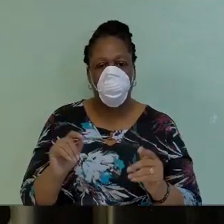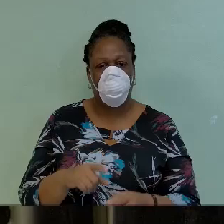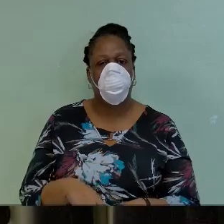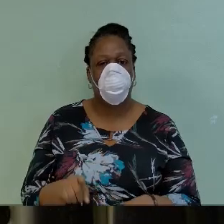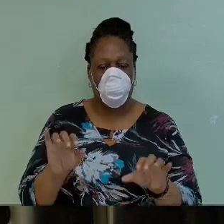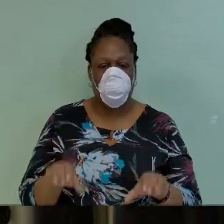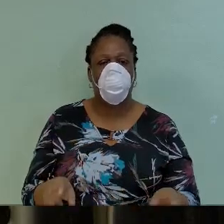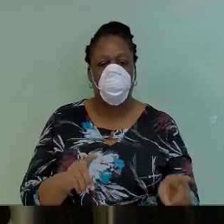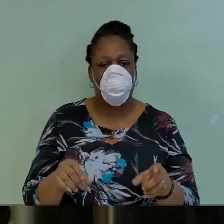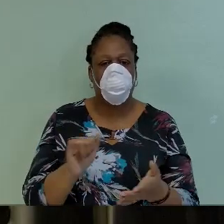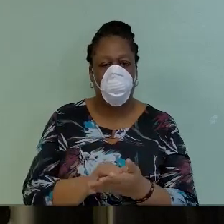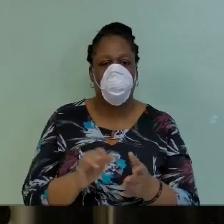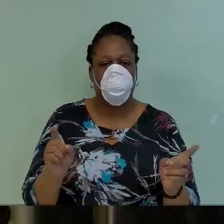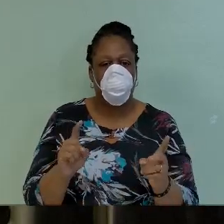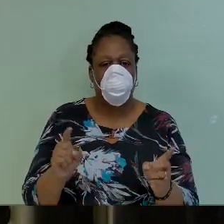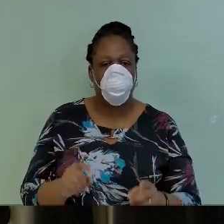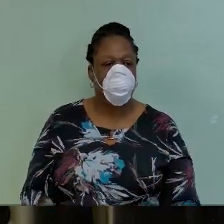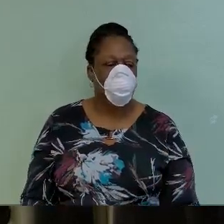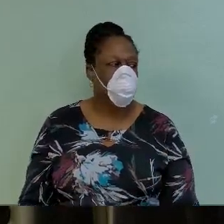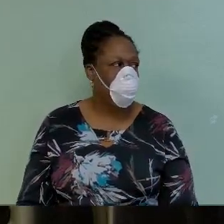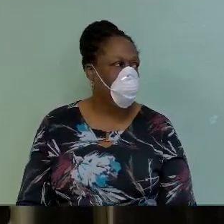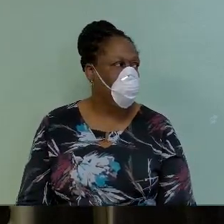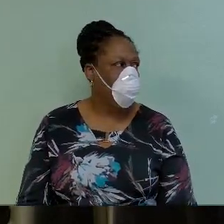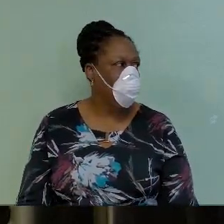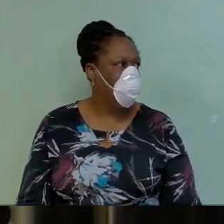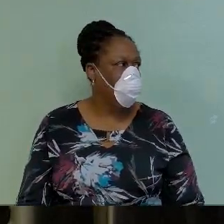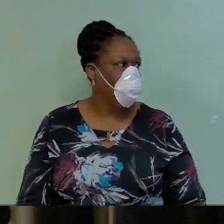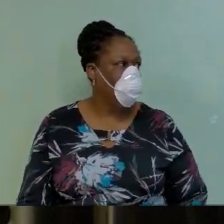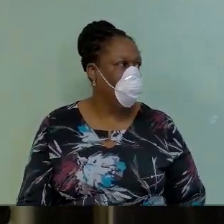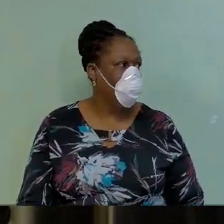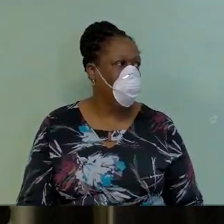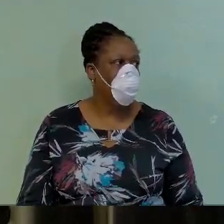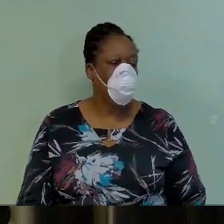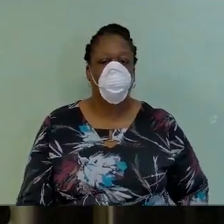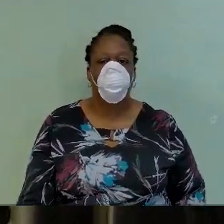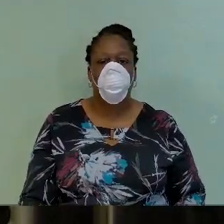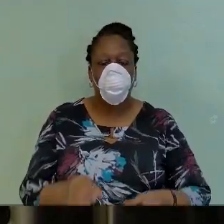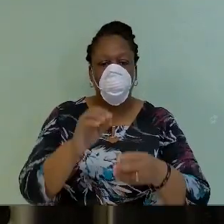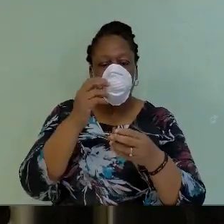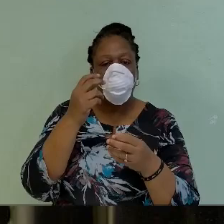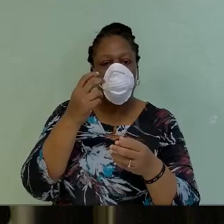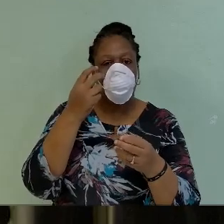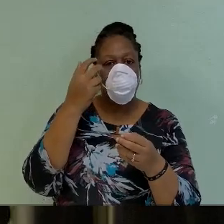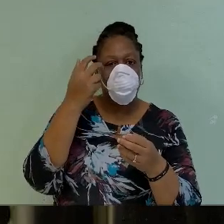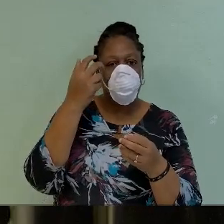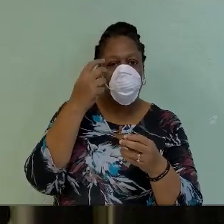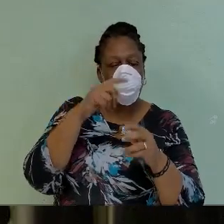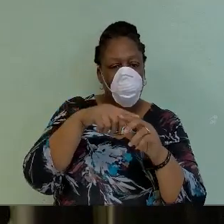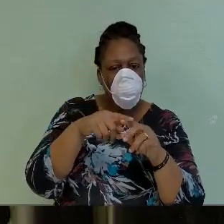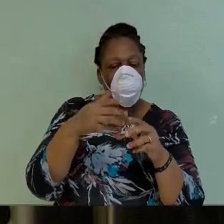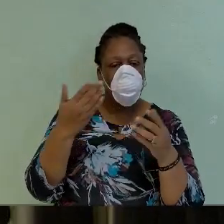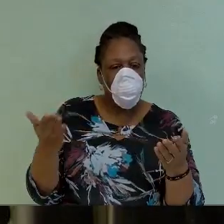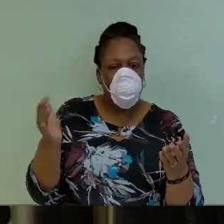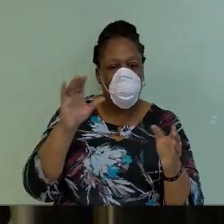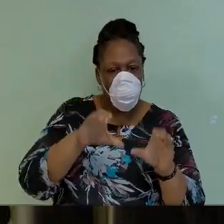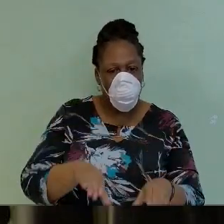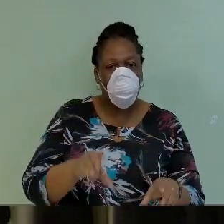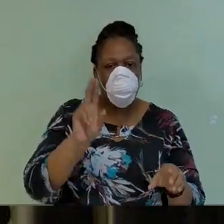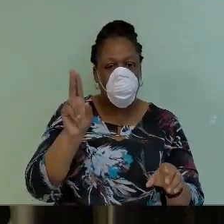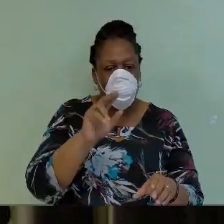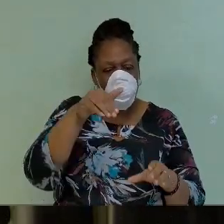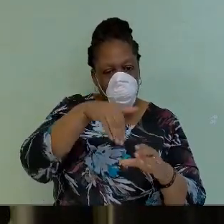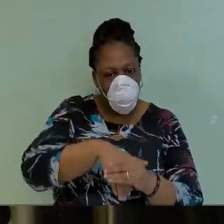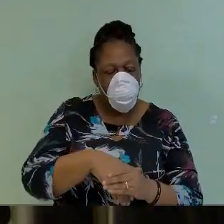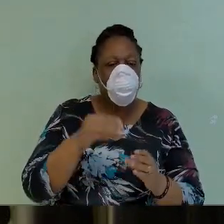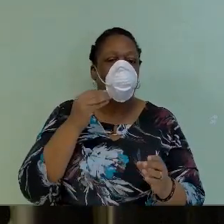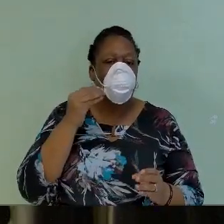So that's it in terms of the cleaning agents and how you would use them around the house. Now